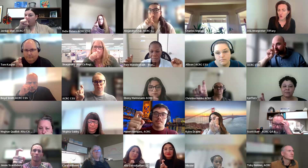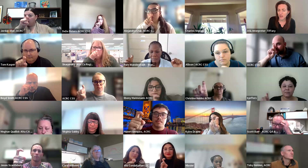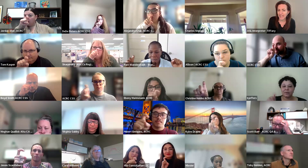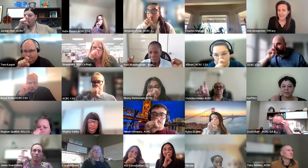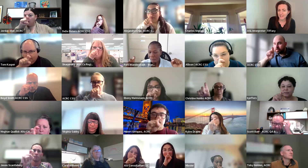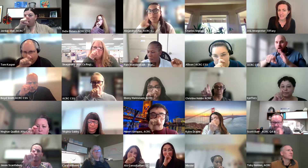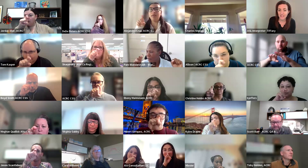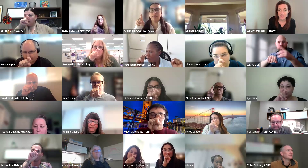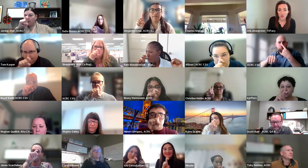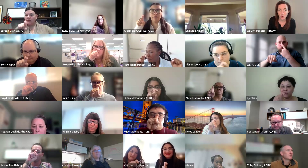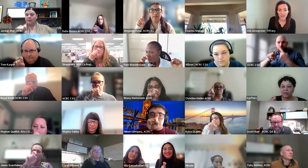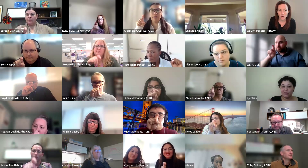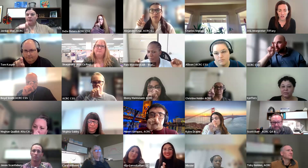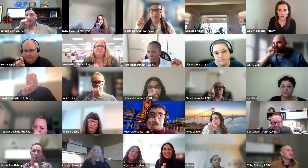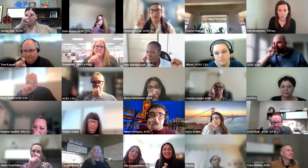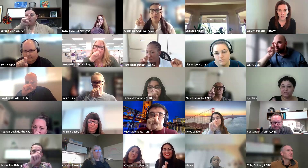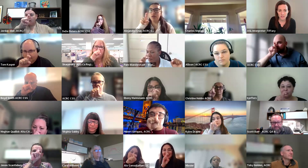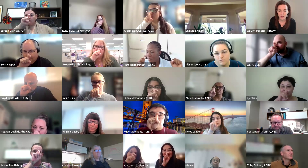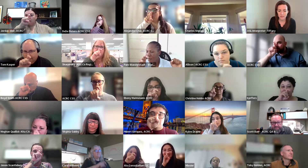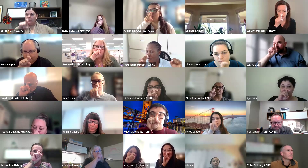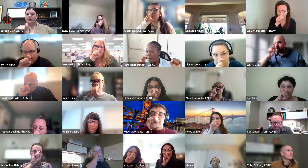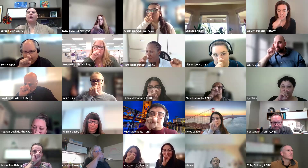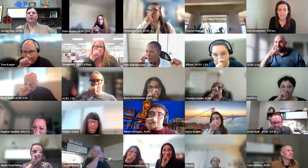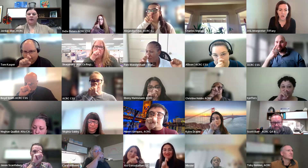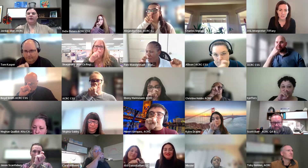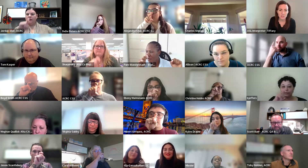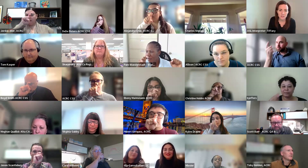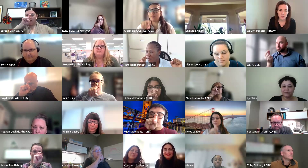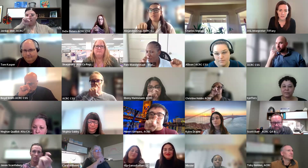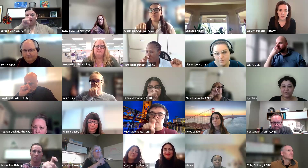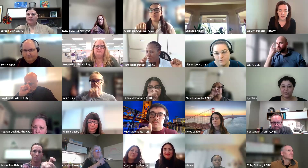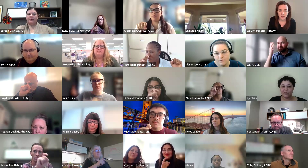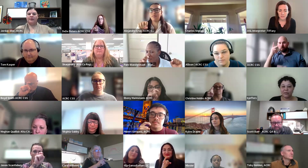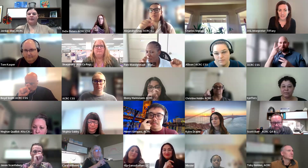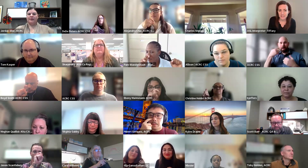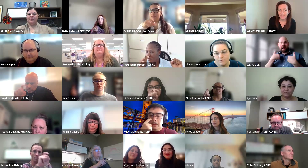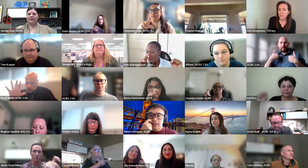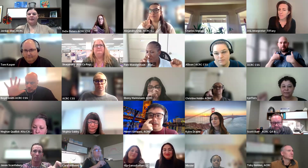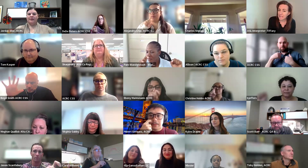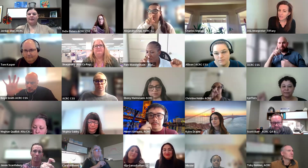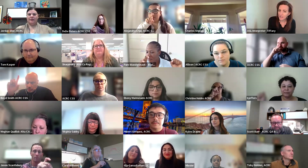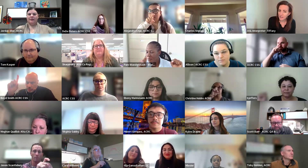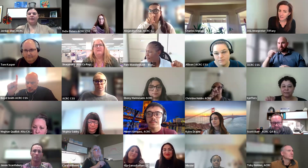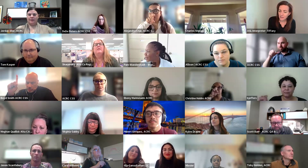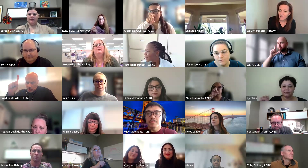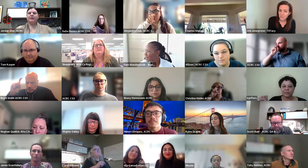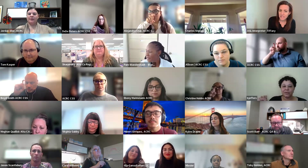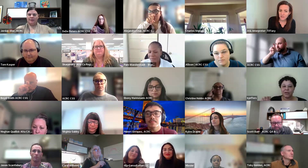make a hook or an X, and that's going to go right on your nose. So Seahawks. Because of the